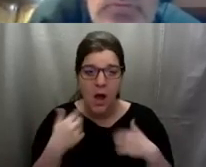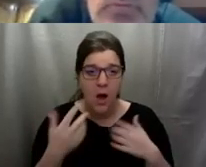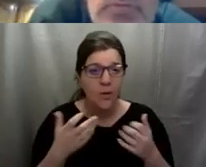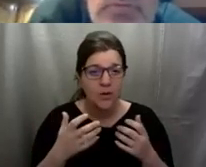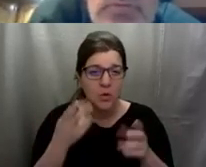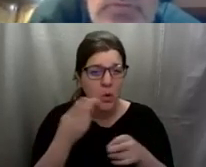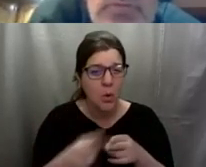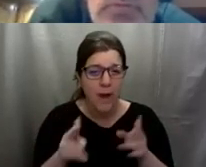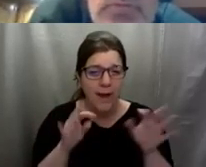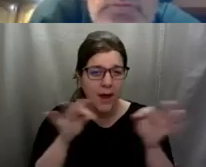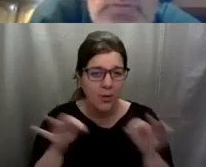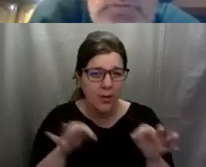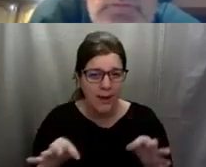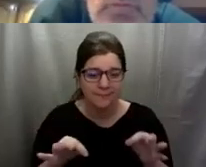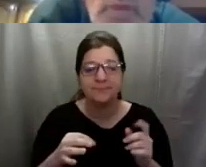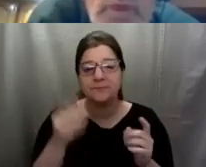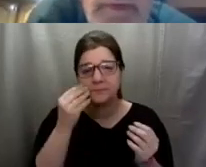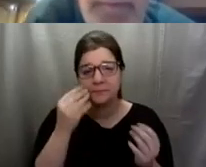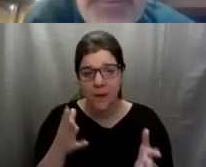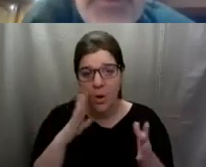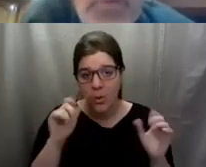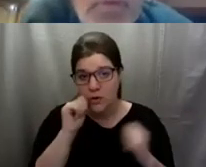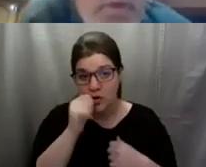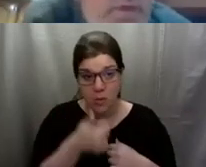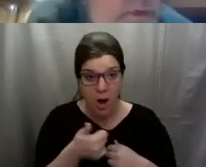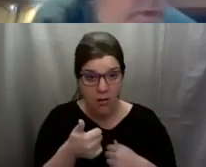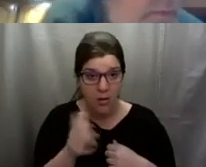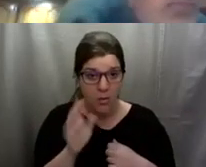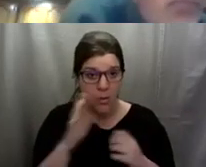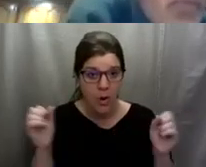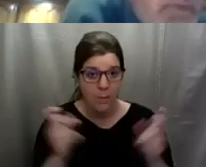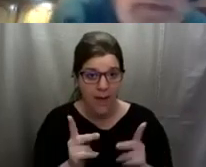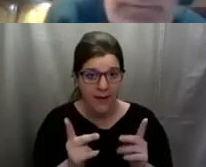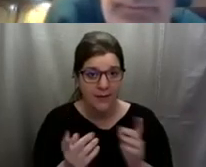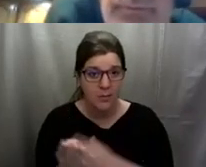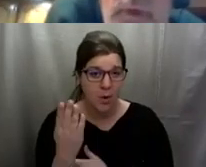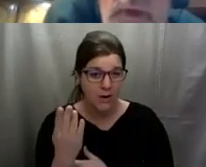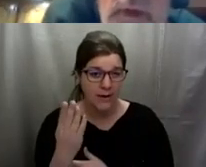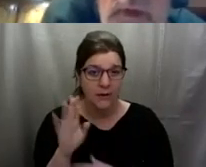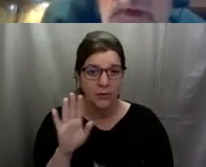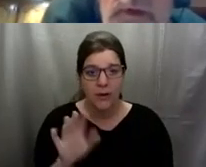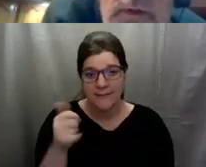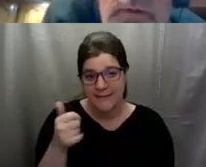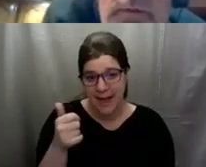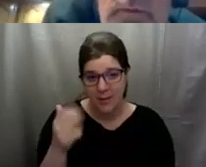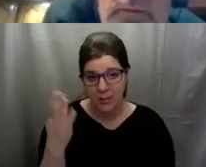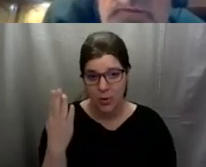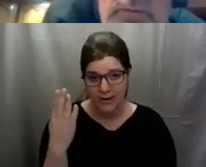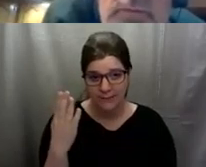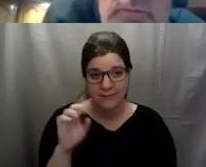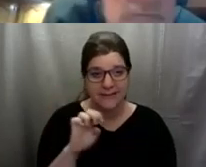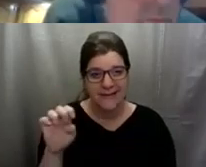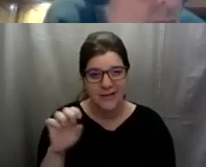So we will gather back again tomorrow morning at 10 a.m. Eastern